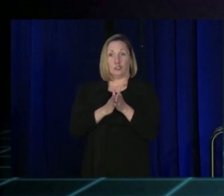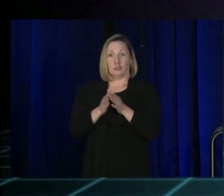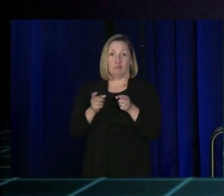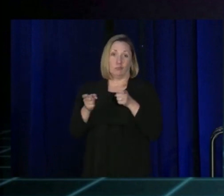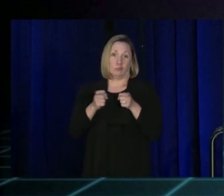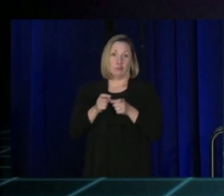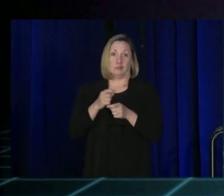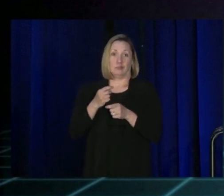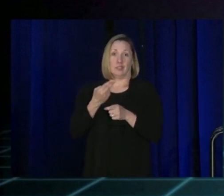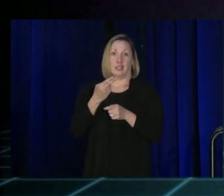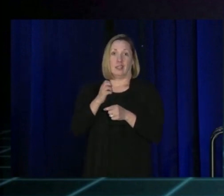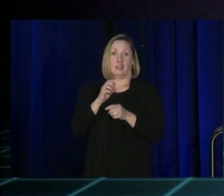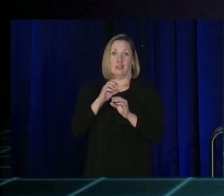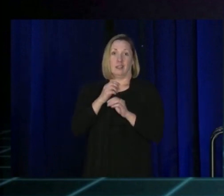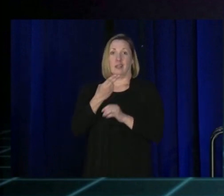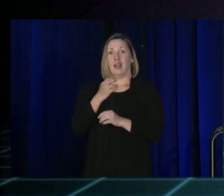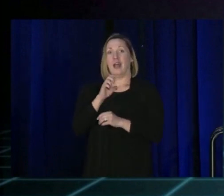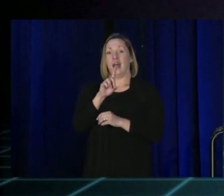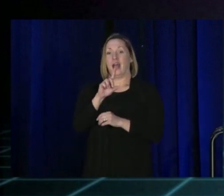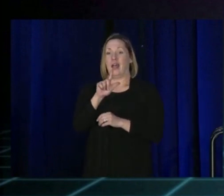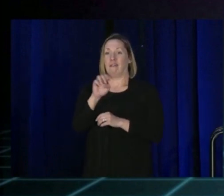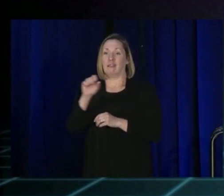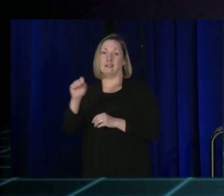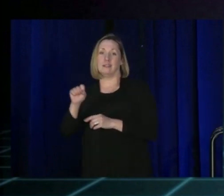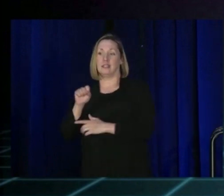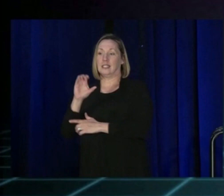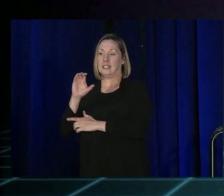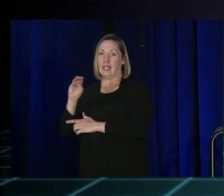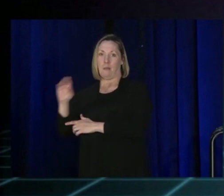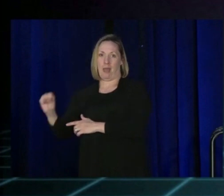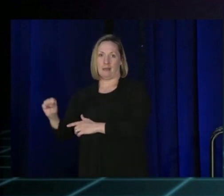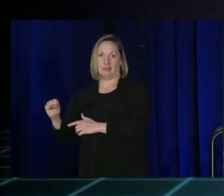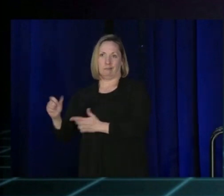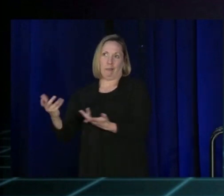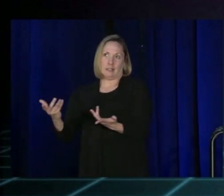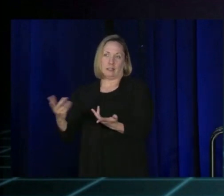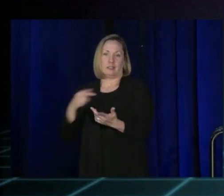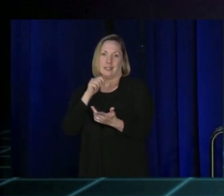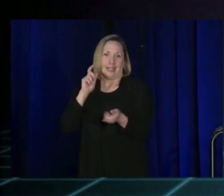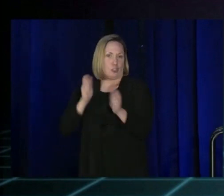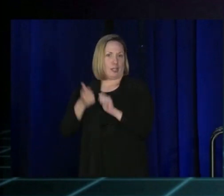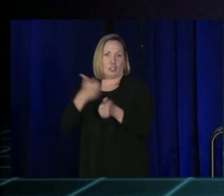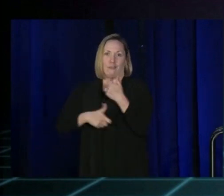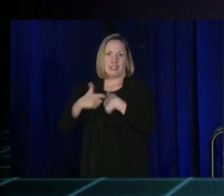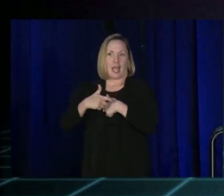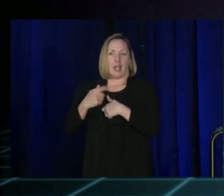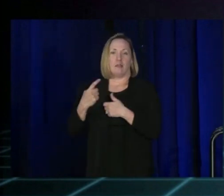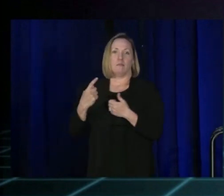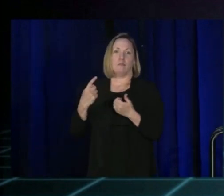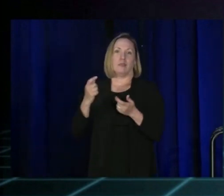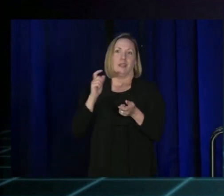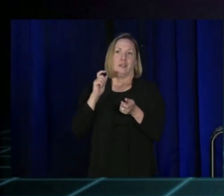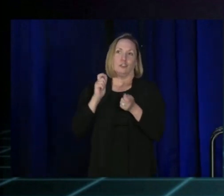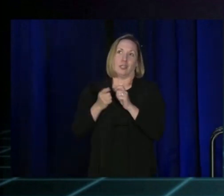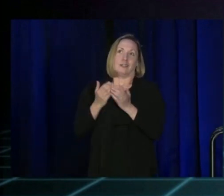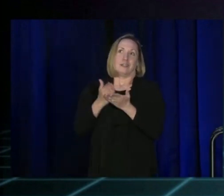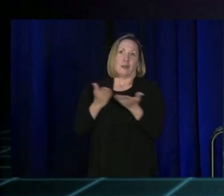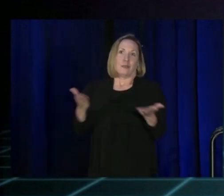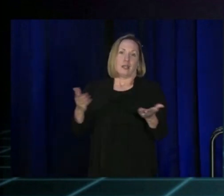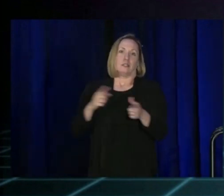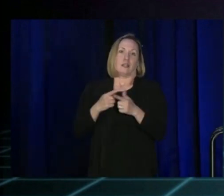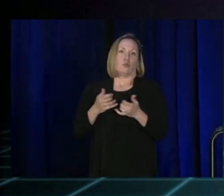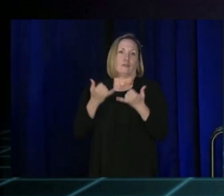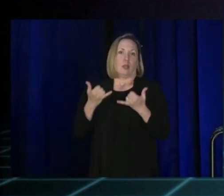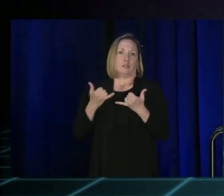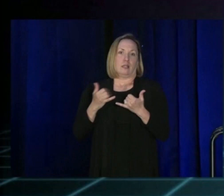CMS, basically, because that's not going to change every time. It's going to change on some cadence, and then you can have it update